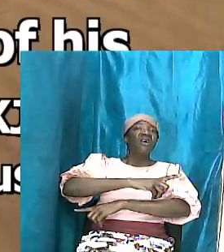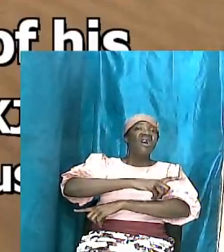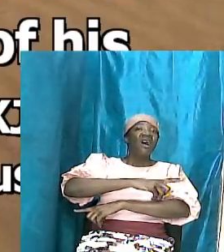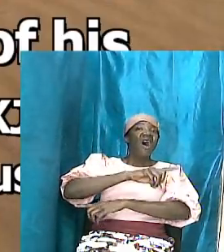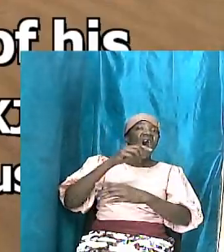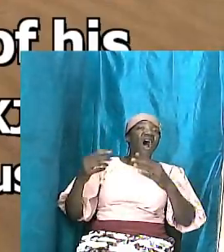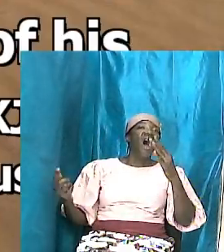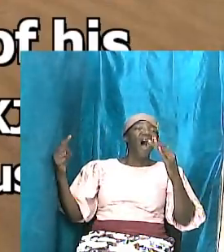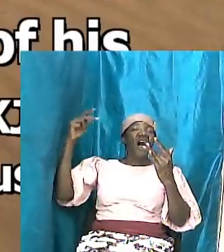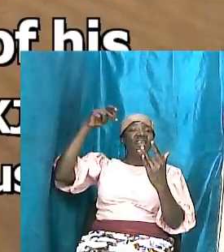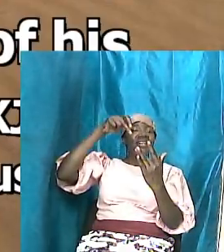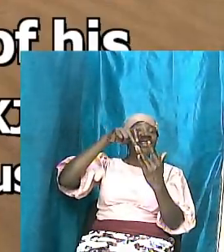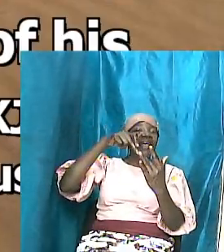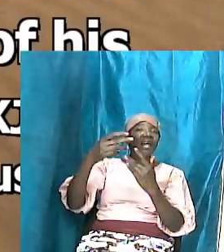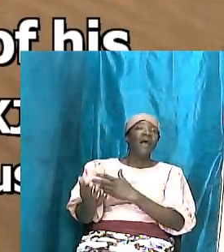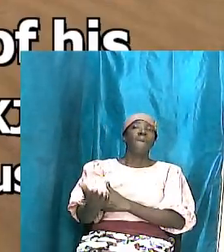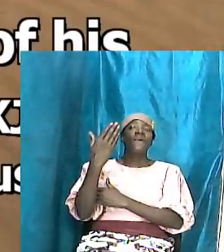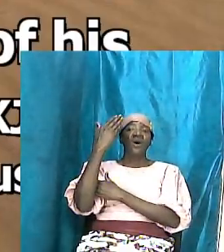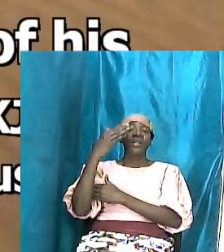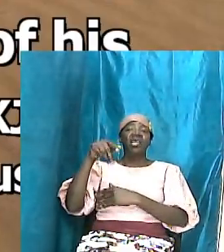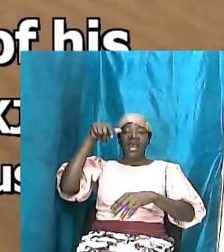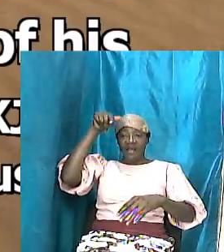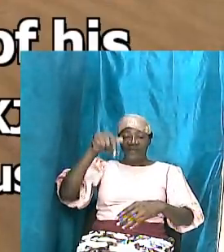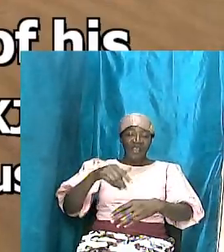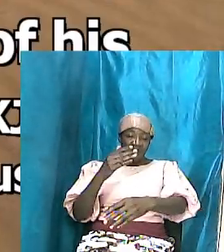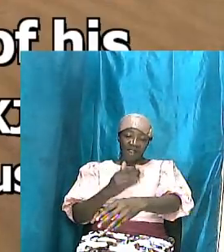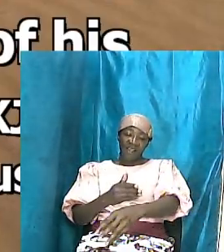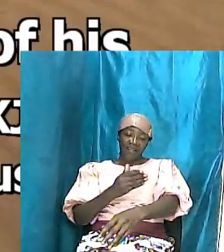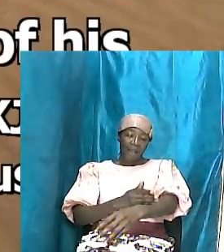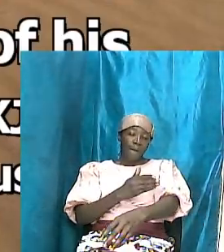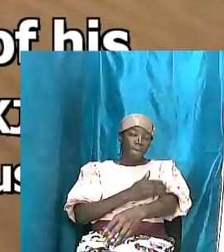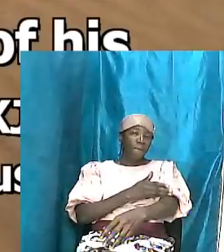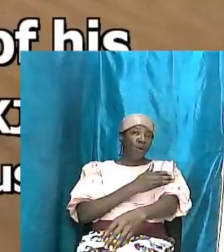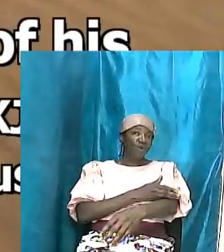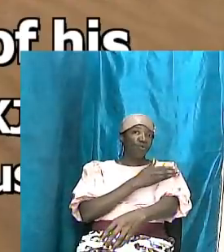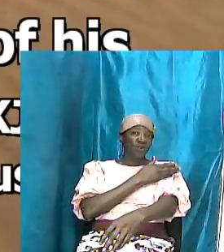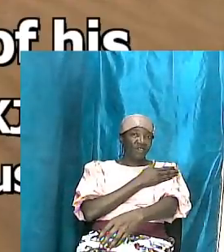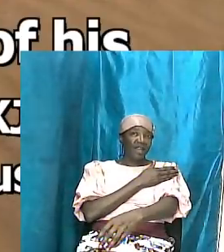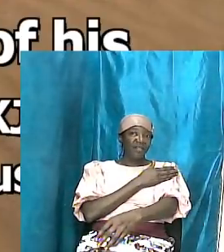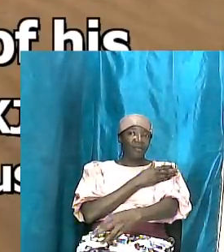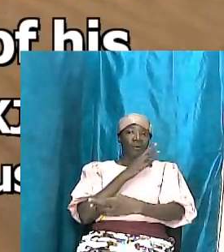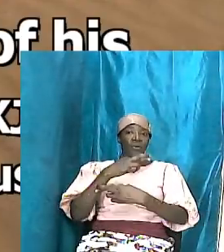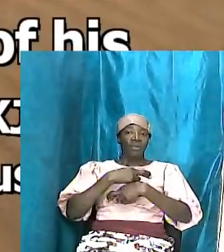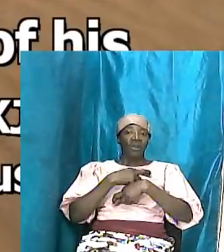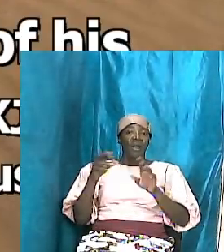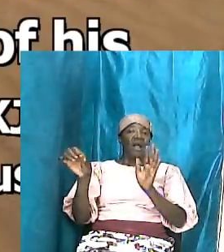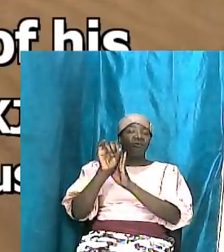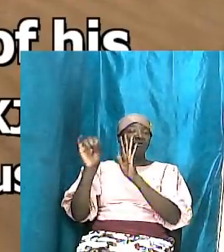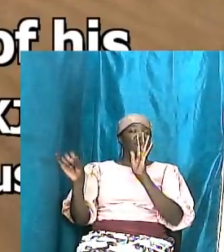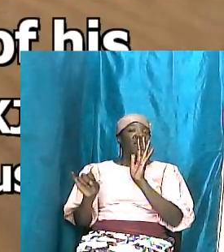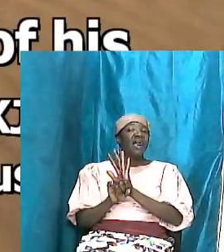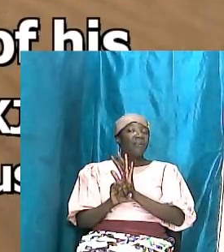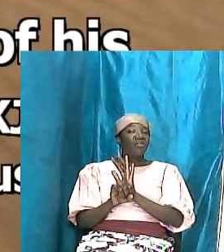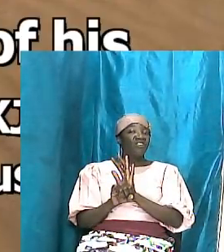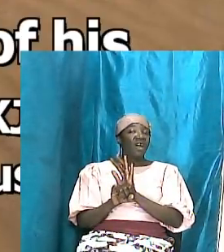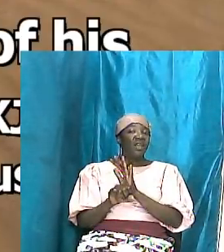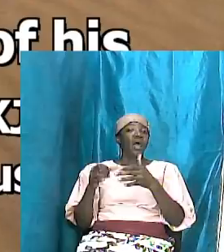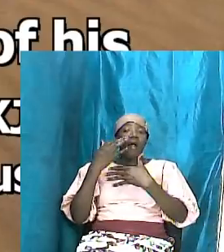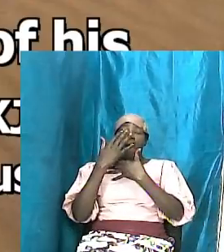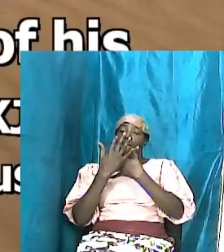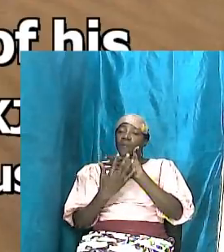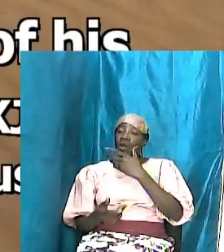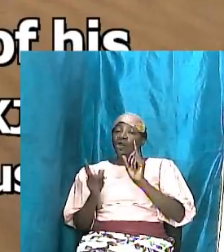is the process of redemption. And we see blood is going to be applied, don't we not? We are talking, brothers and sisters,